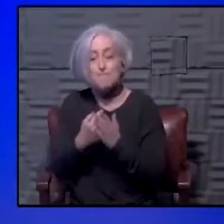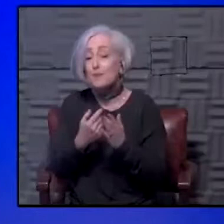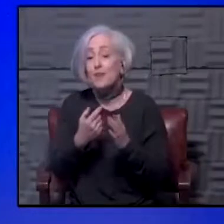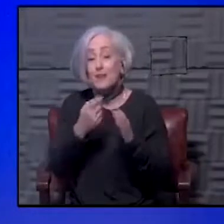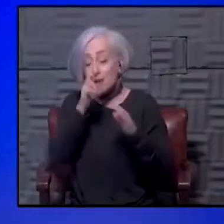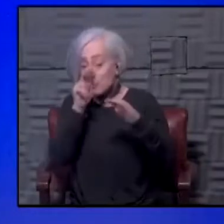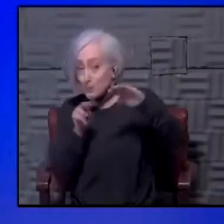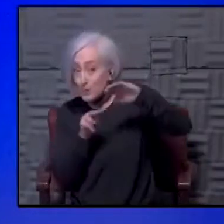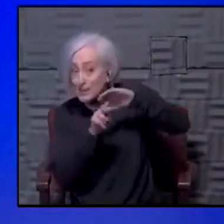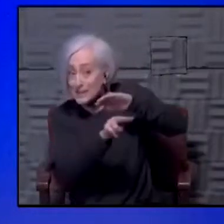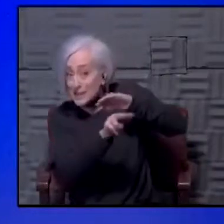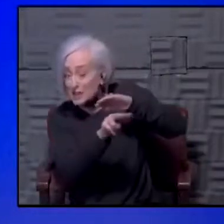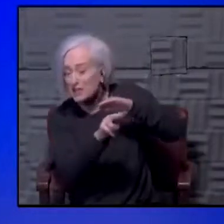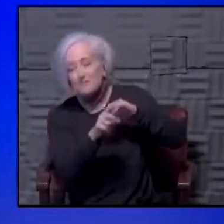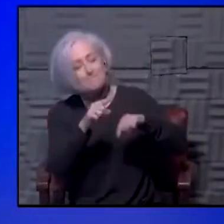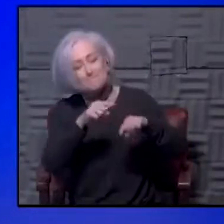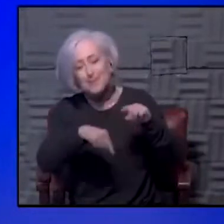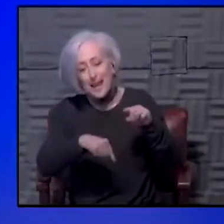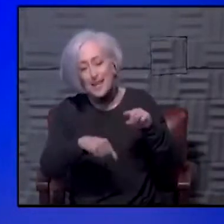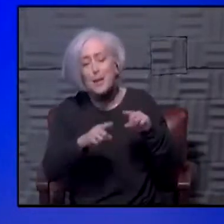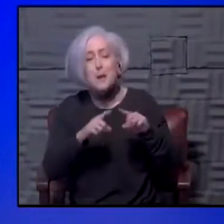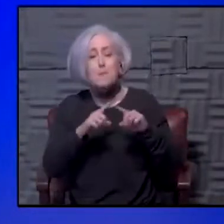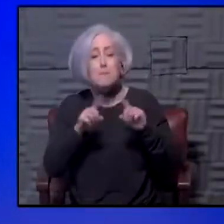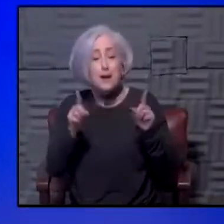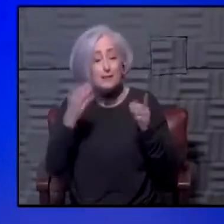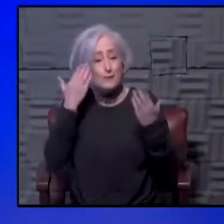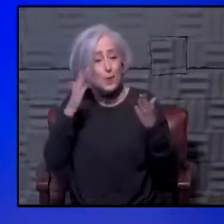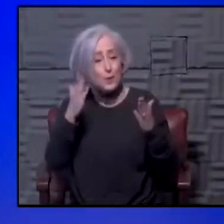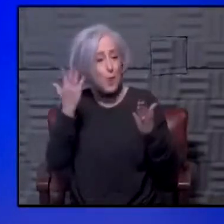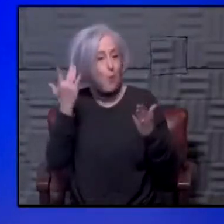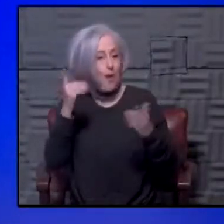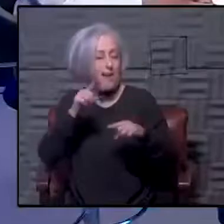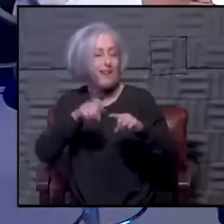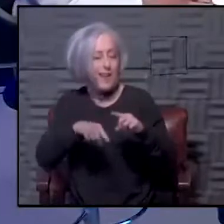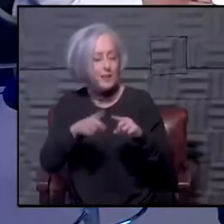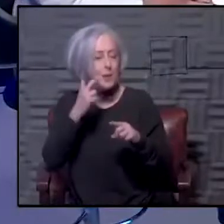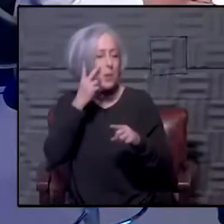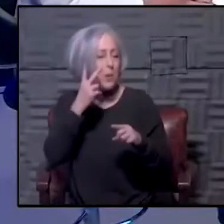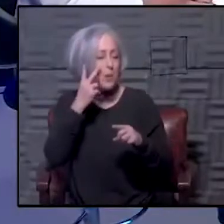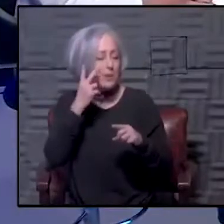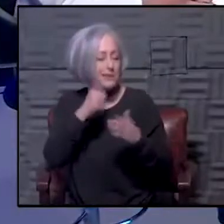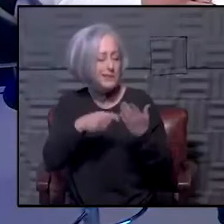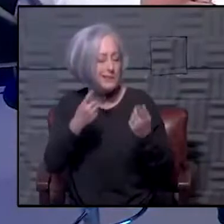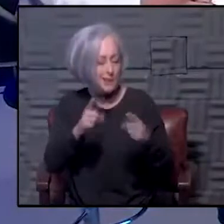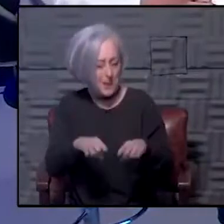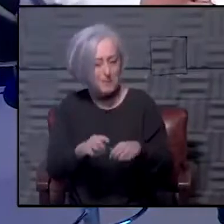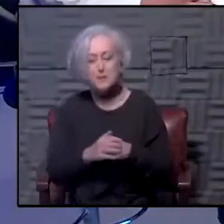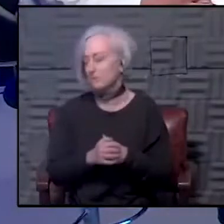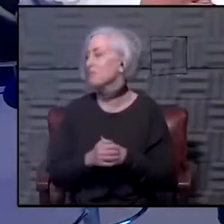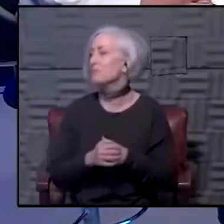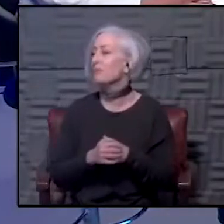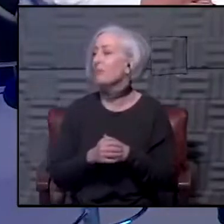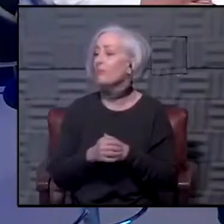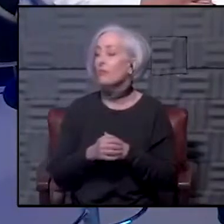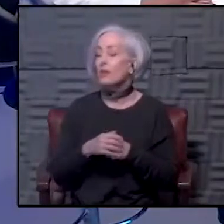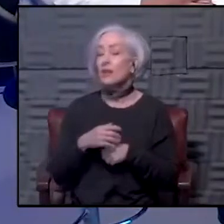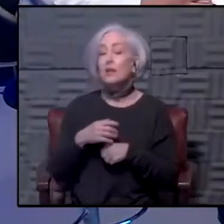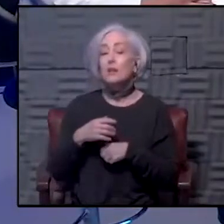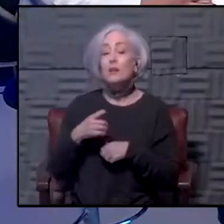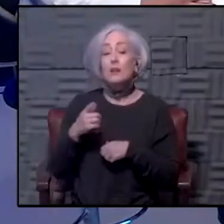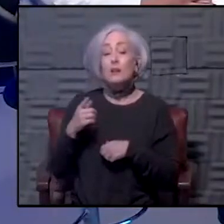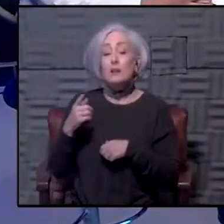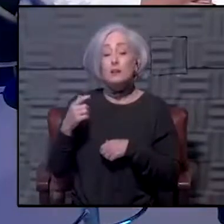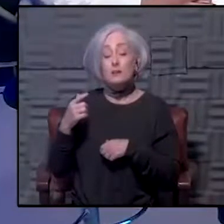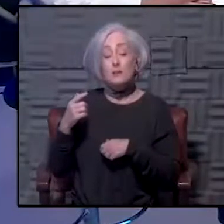I don't understand why they couldn't. But certainly we need to kind of work on that. Anything to add? No, I was going to mention the concept that he mentioned